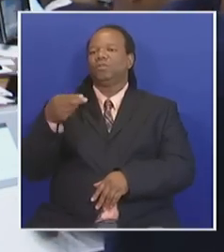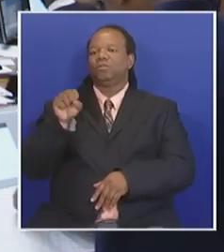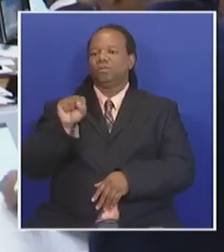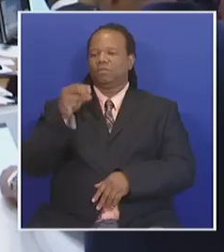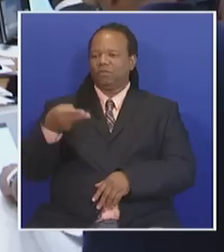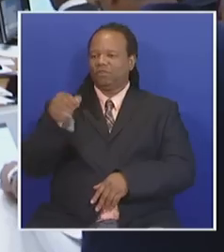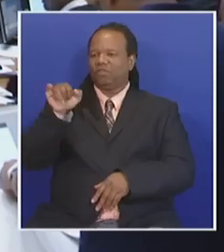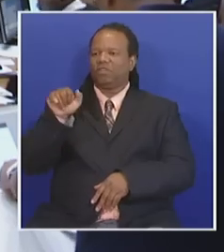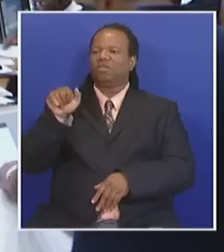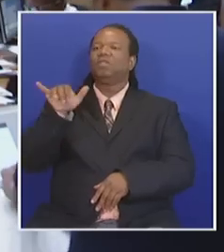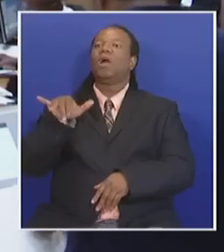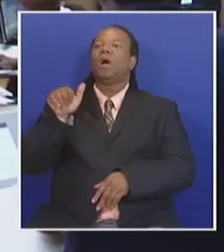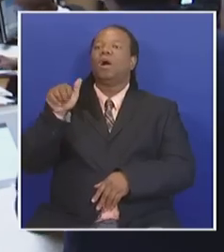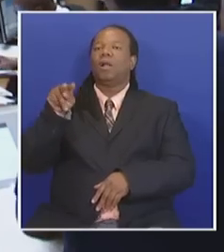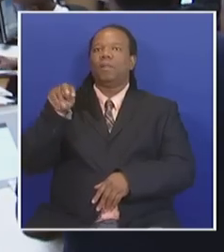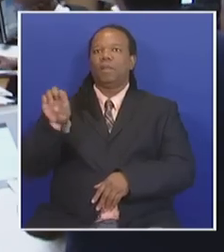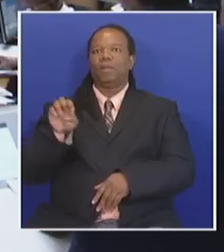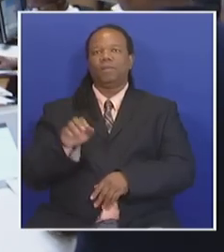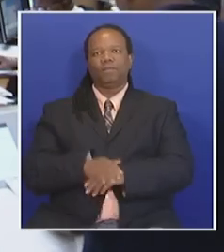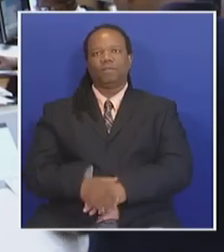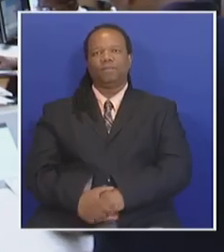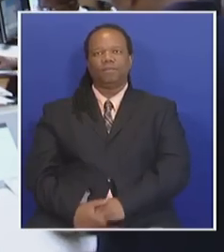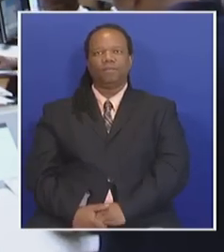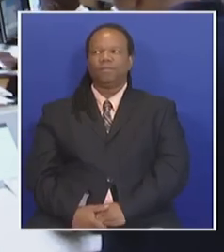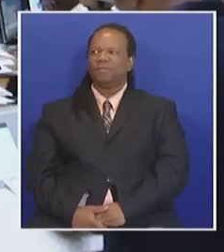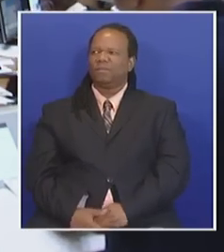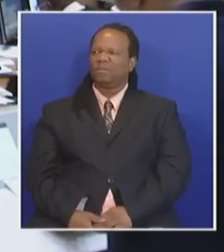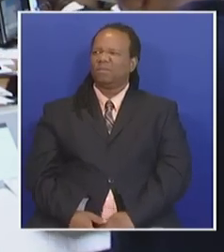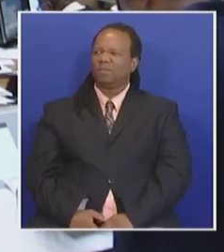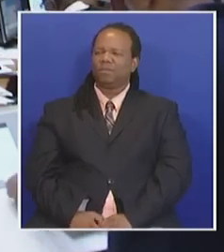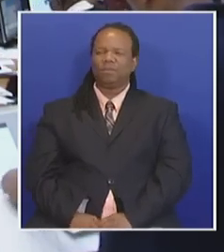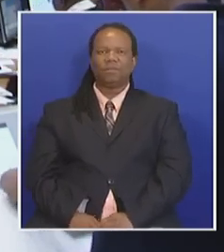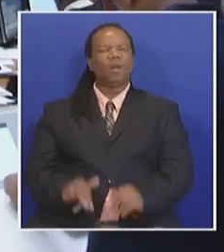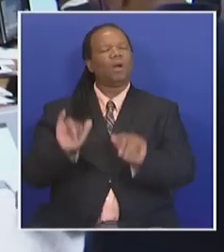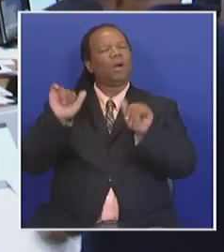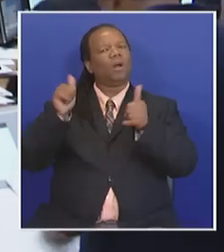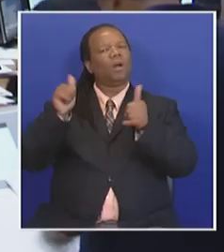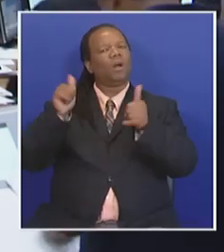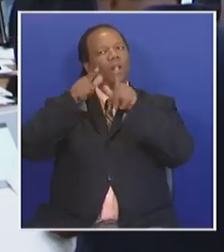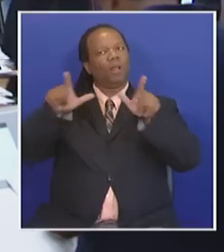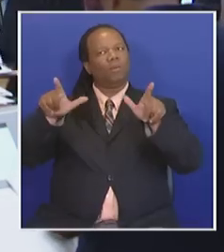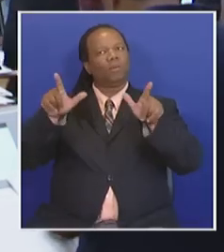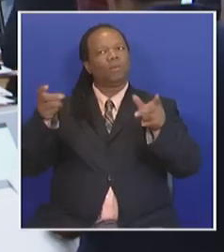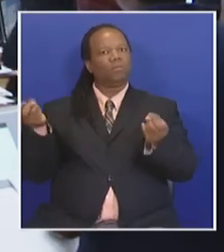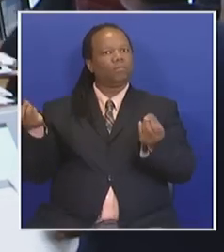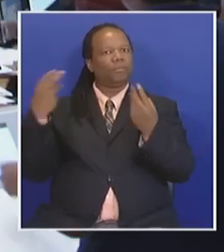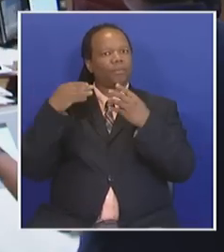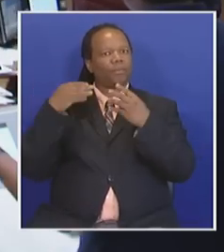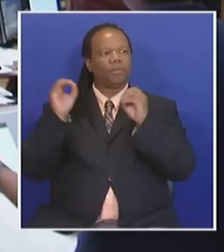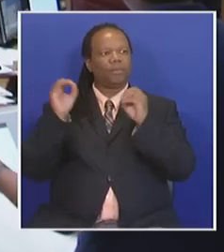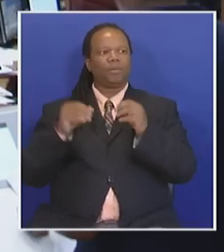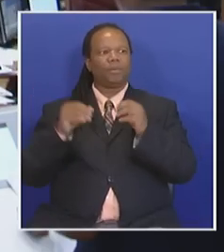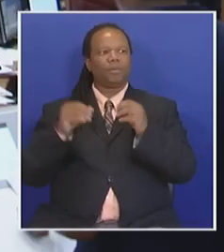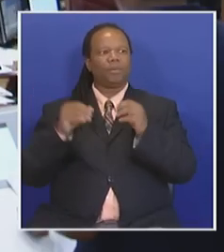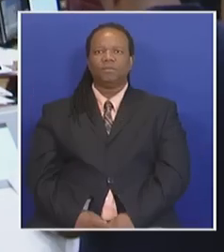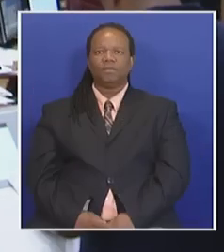Thank you very much, Honorable Chairperson. I think we have now seen the reality of a dying alliance. The pledge